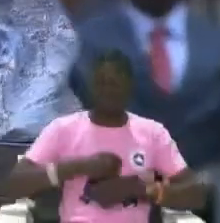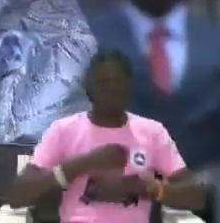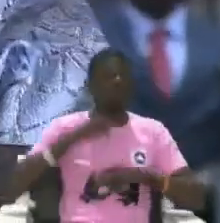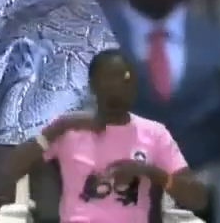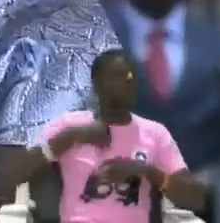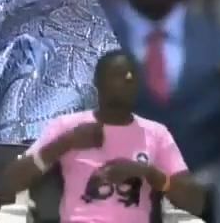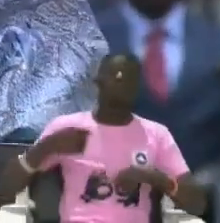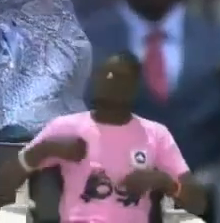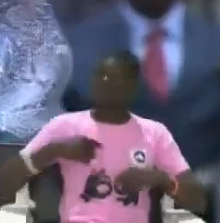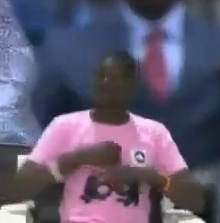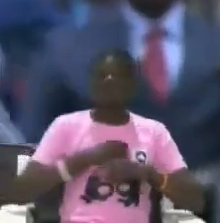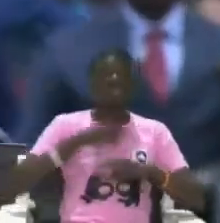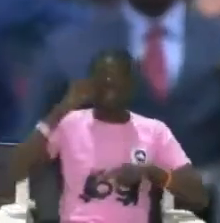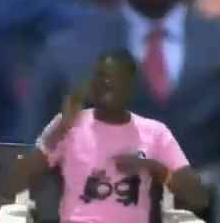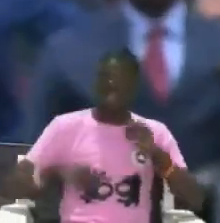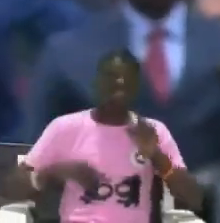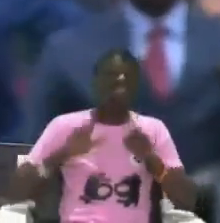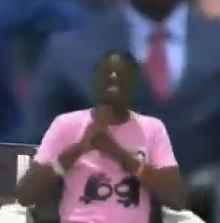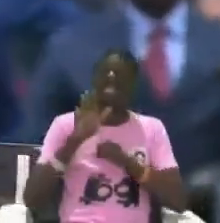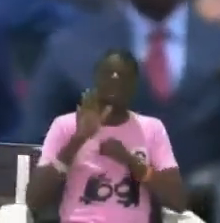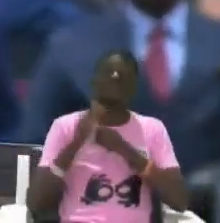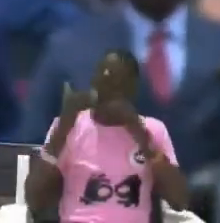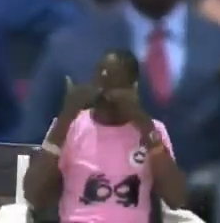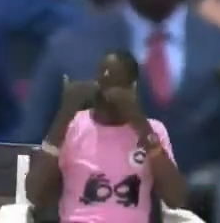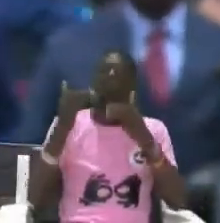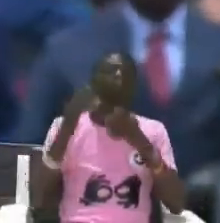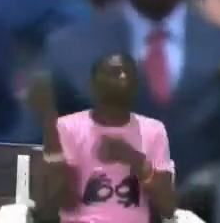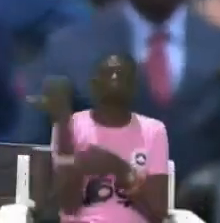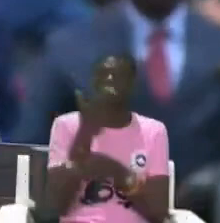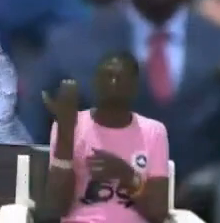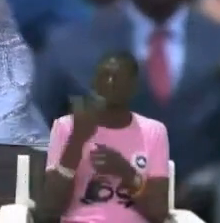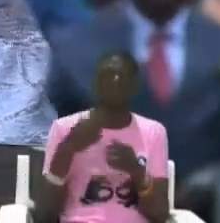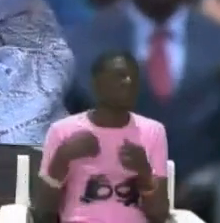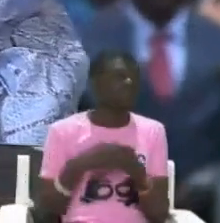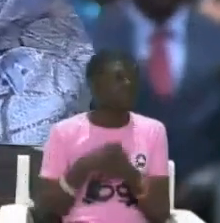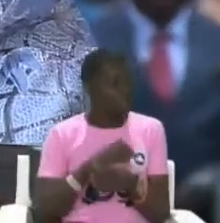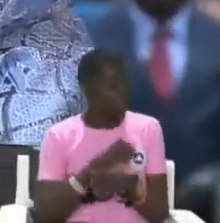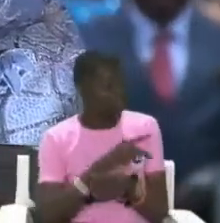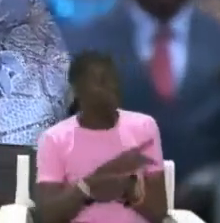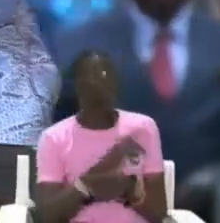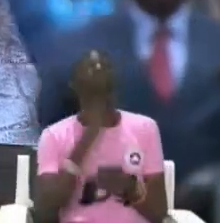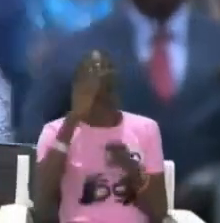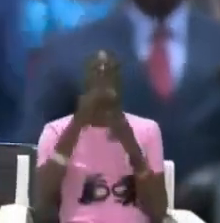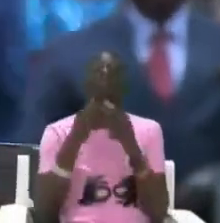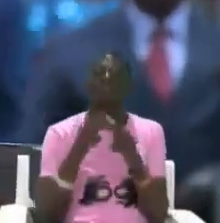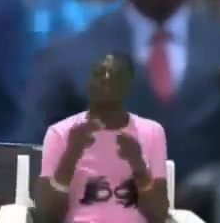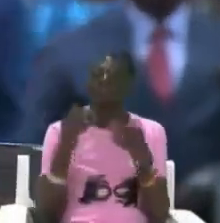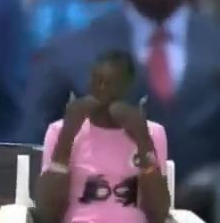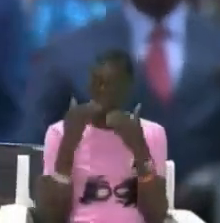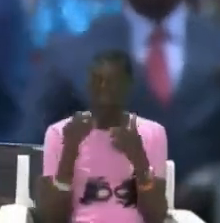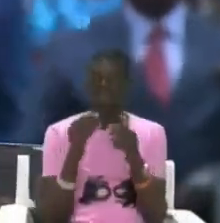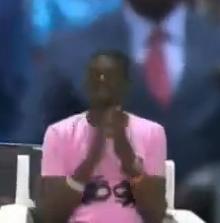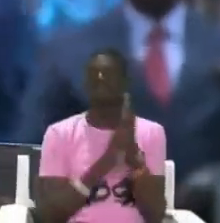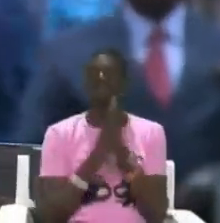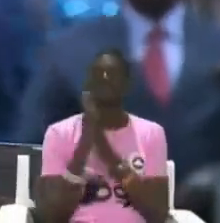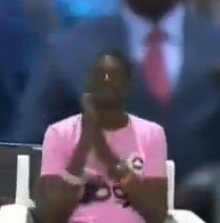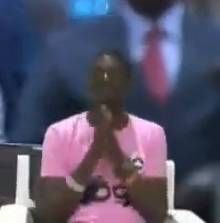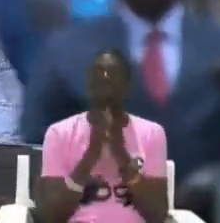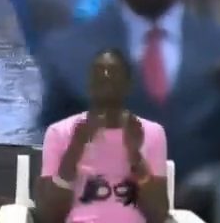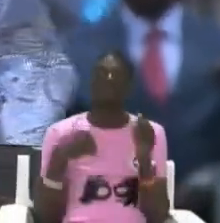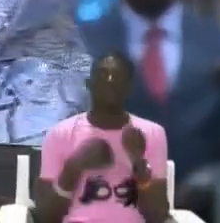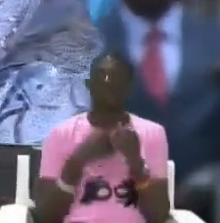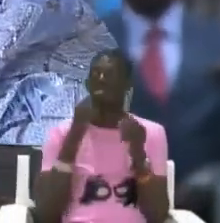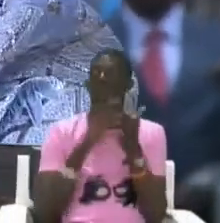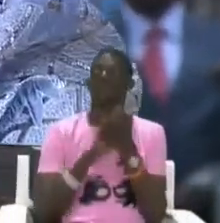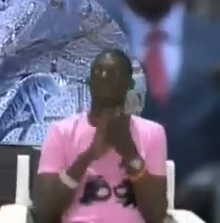enough. Daddy, we can't thank you too much. We appreciate you today, Lord. Please accept our thanks and praises. In the mighty